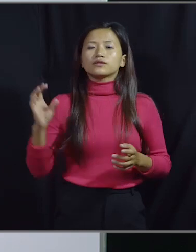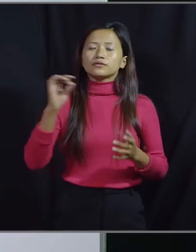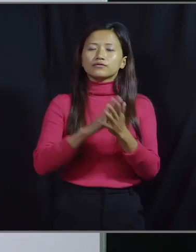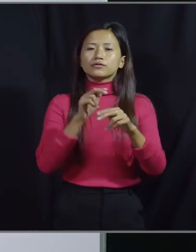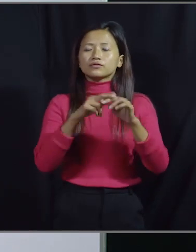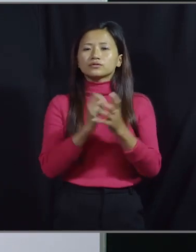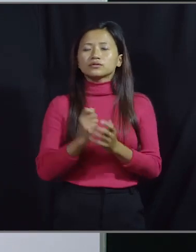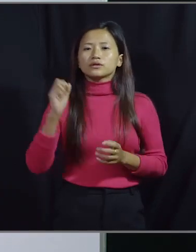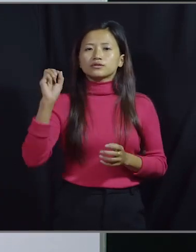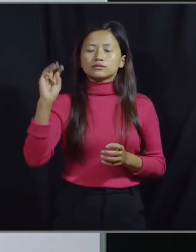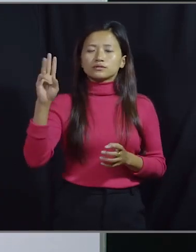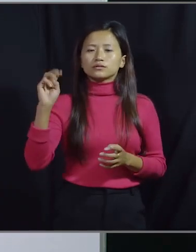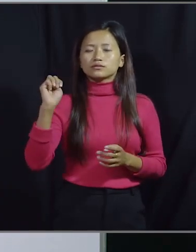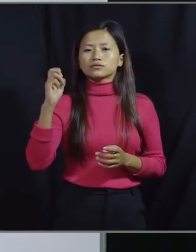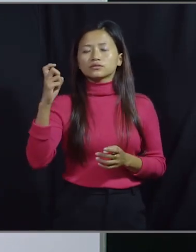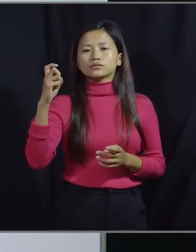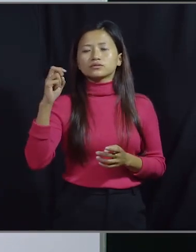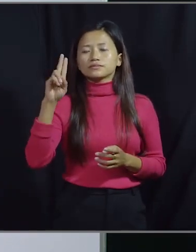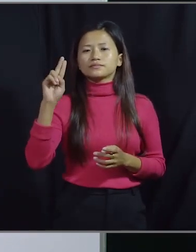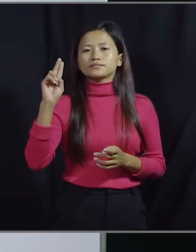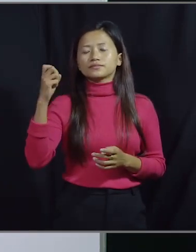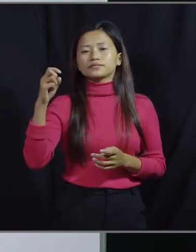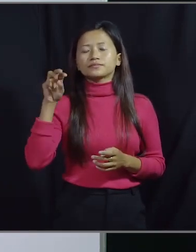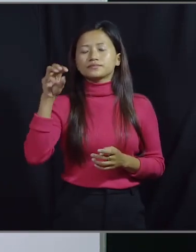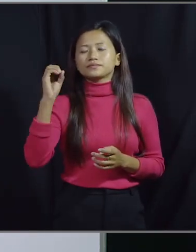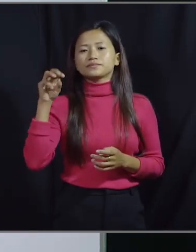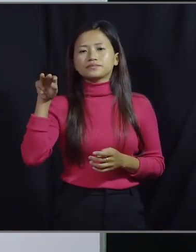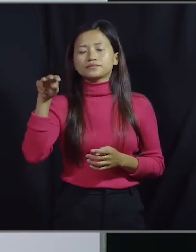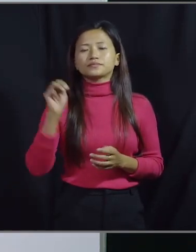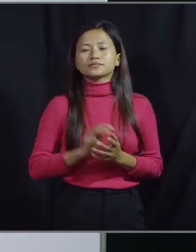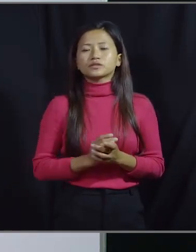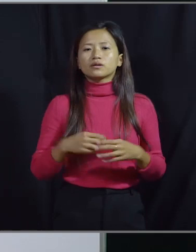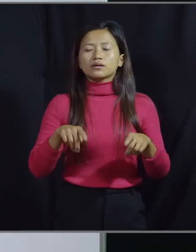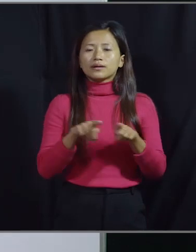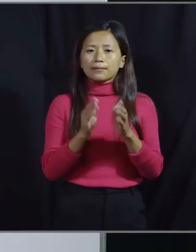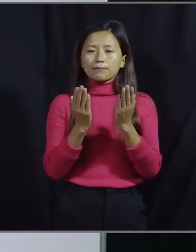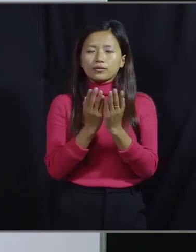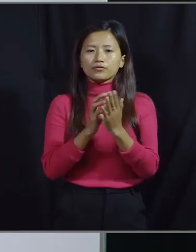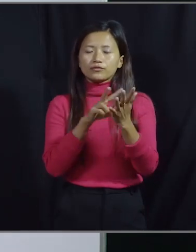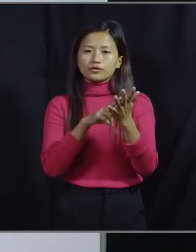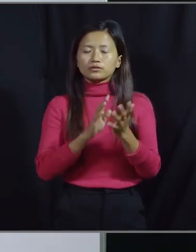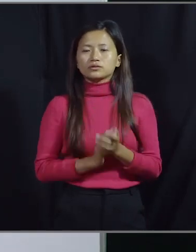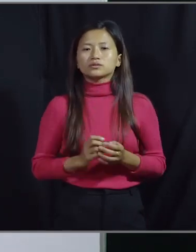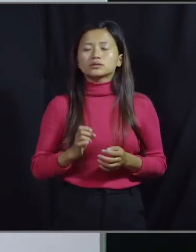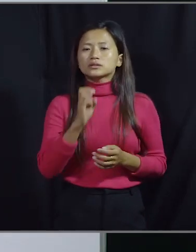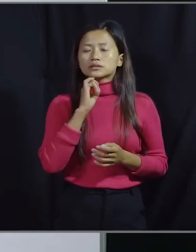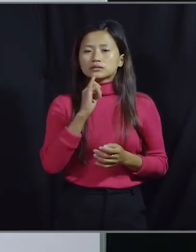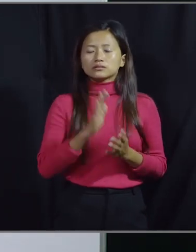figure is 27,000. Outstanding expenses 27,000 book value and revalued